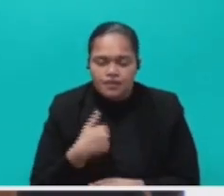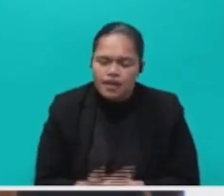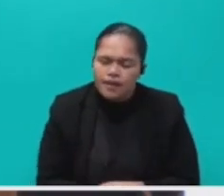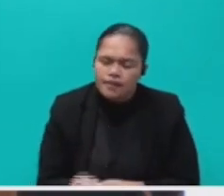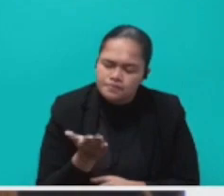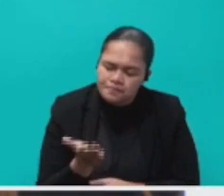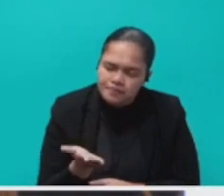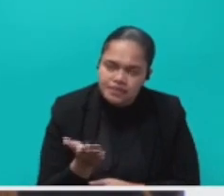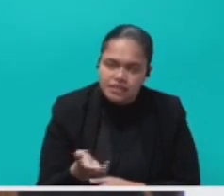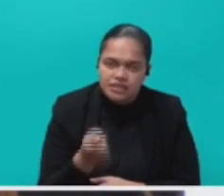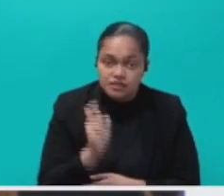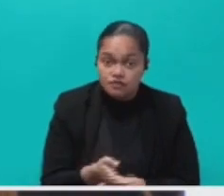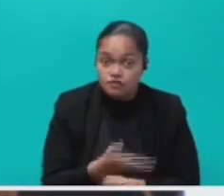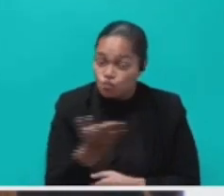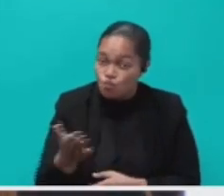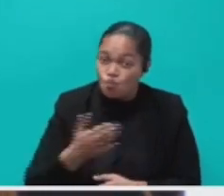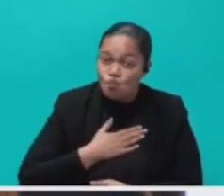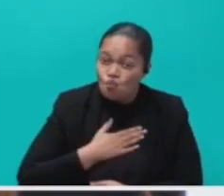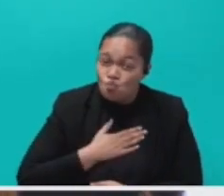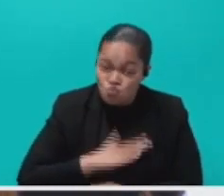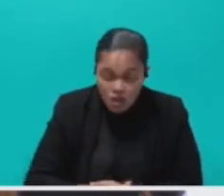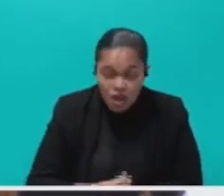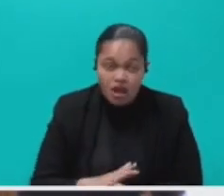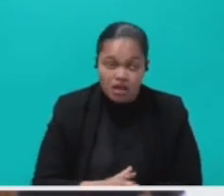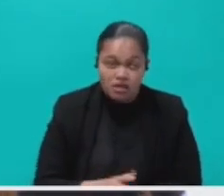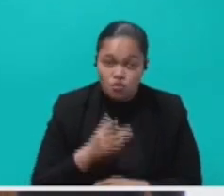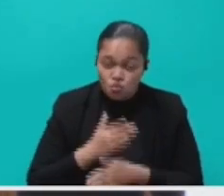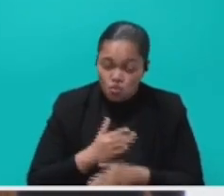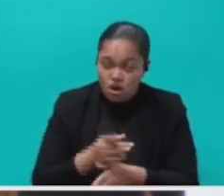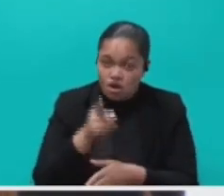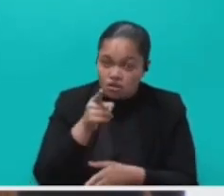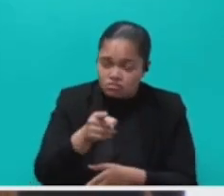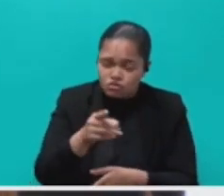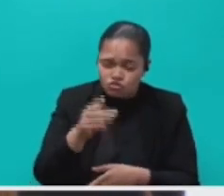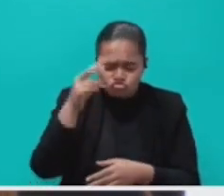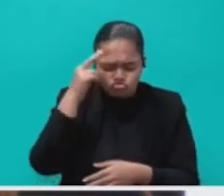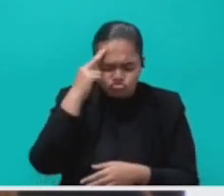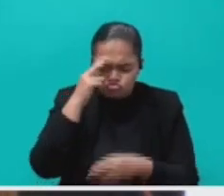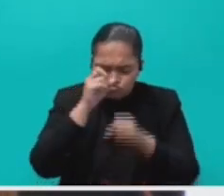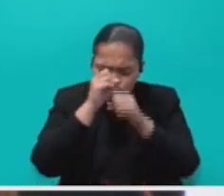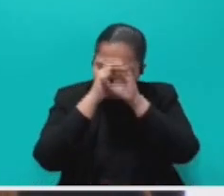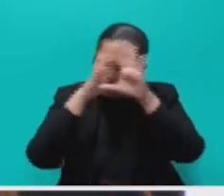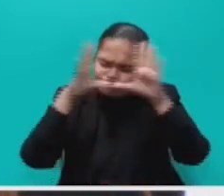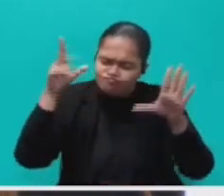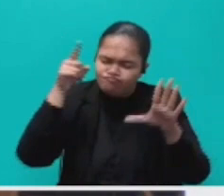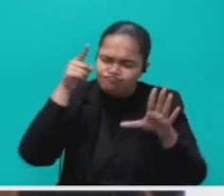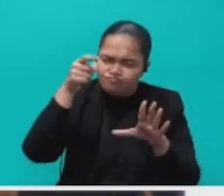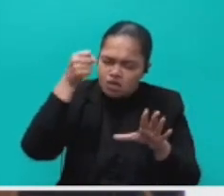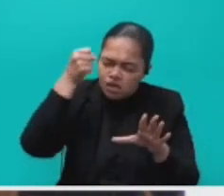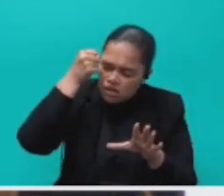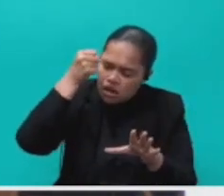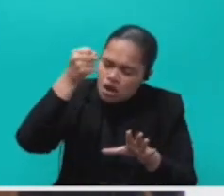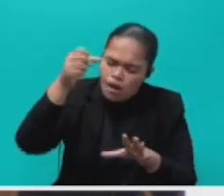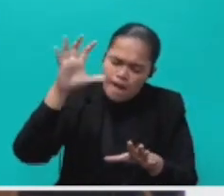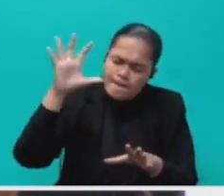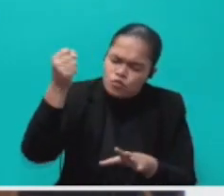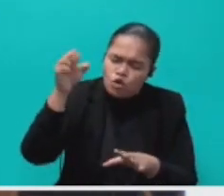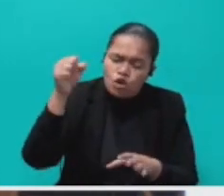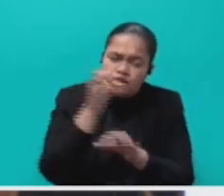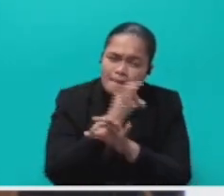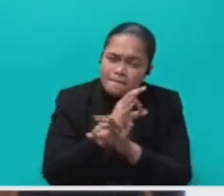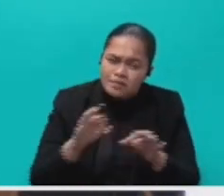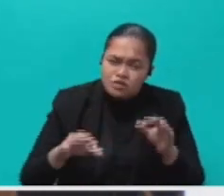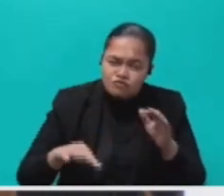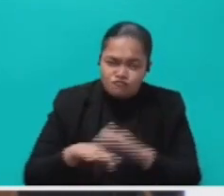that if you want and work on that utopian dream of this country that is prosperous and peaceful and